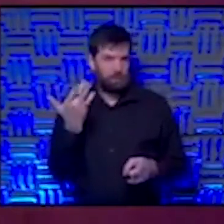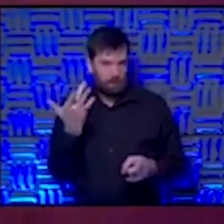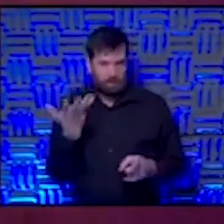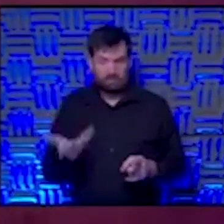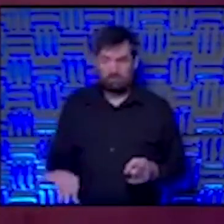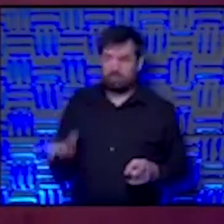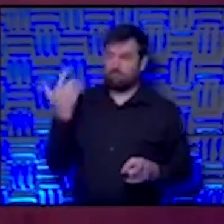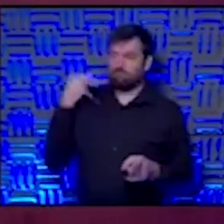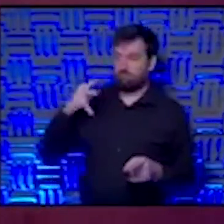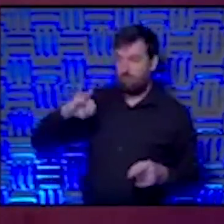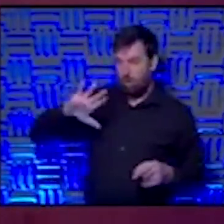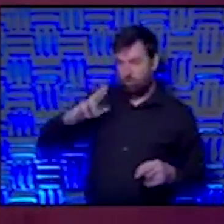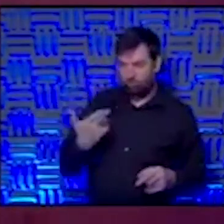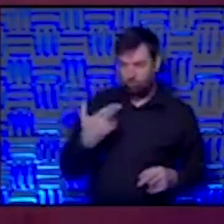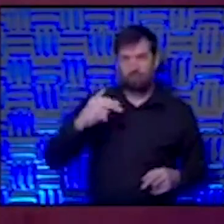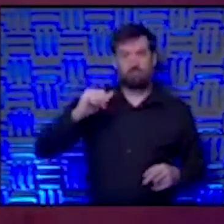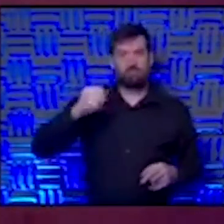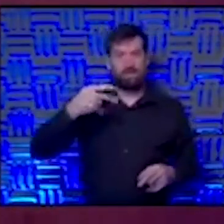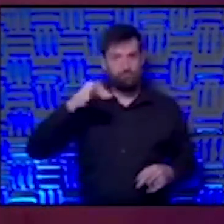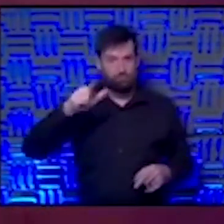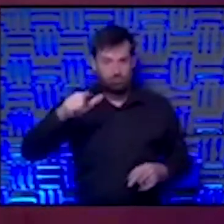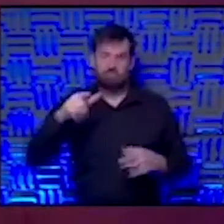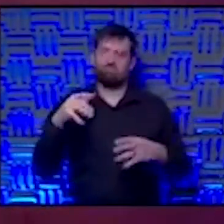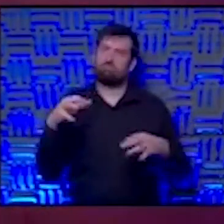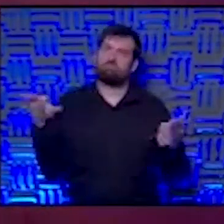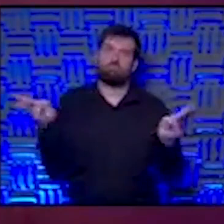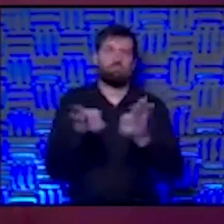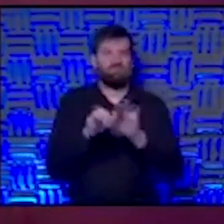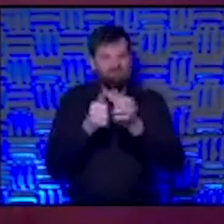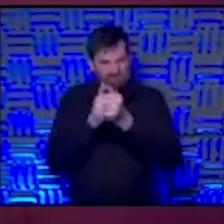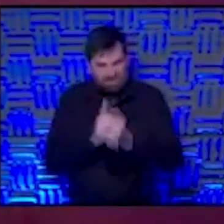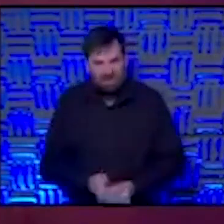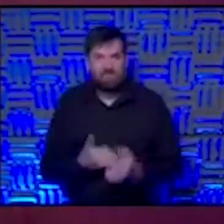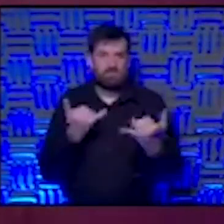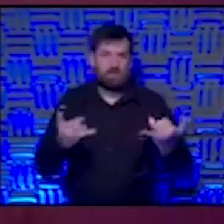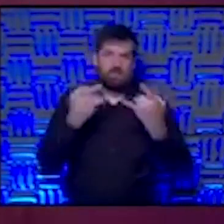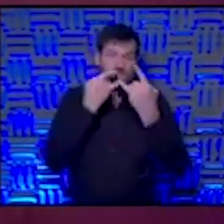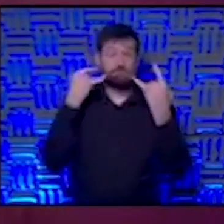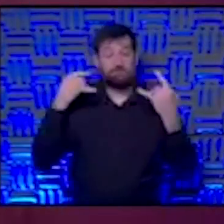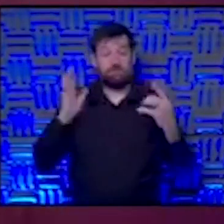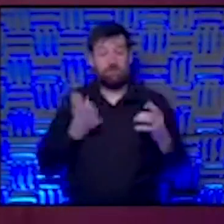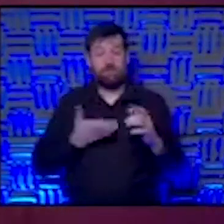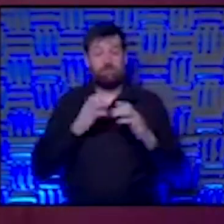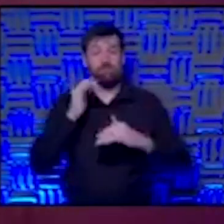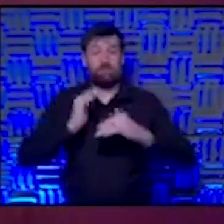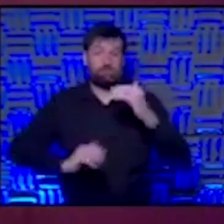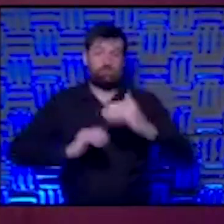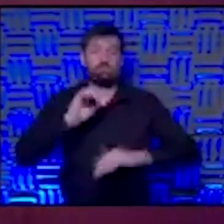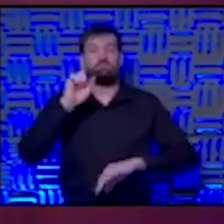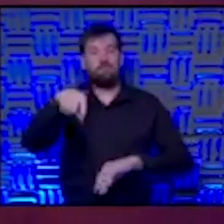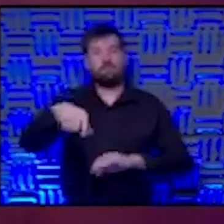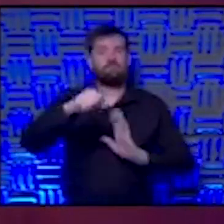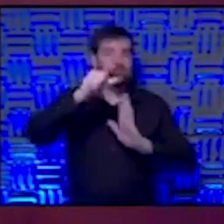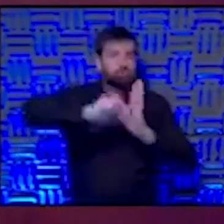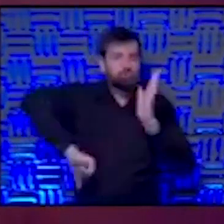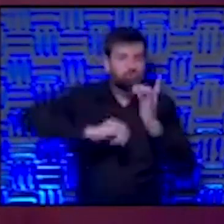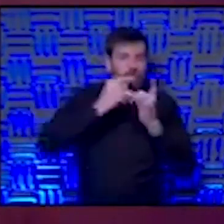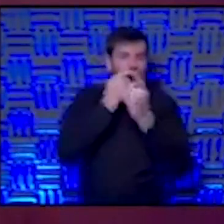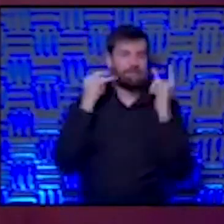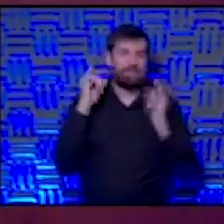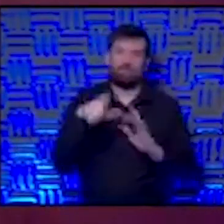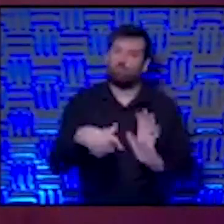April, that are now being really diligent about wearing the right kinds of masks. We do, in the facilities, have to wear surgical masks. That's a